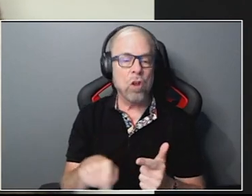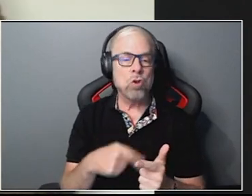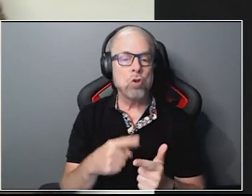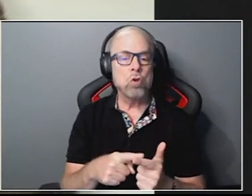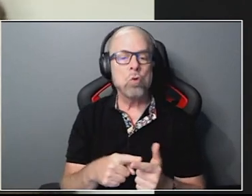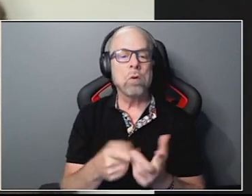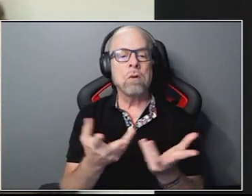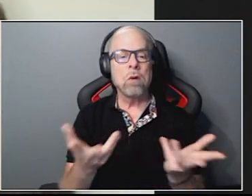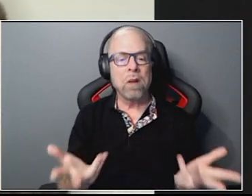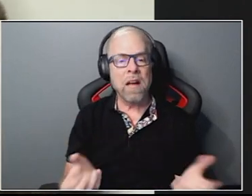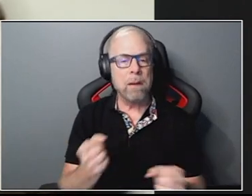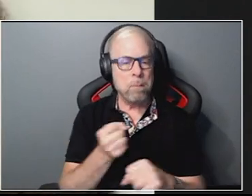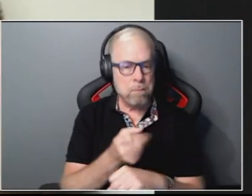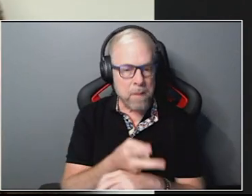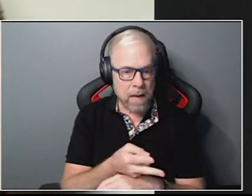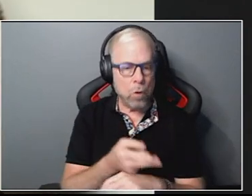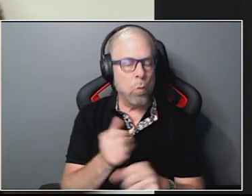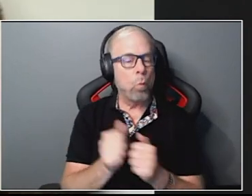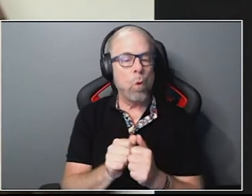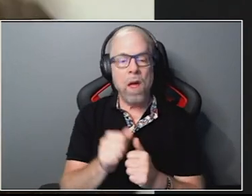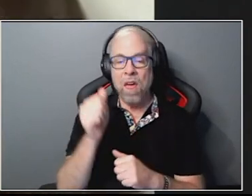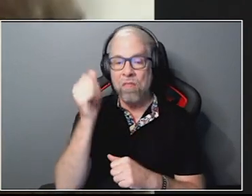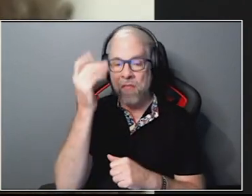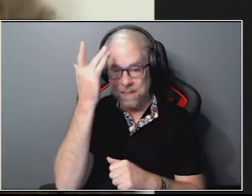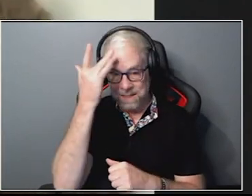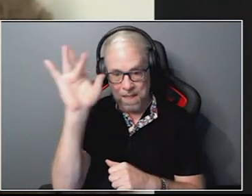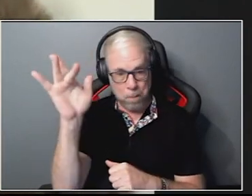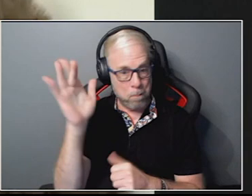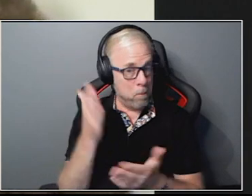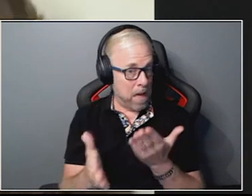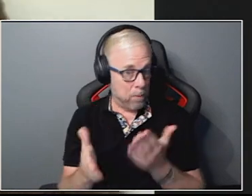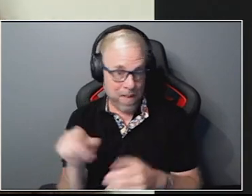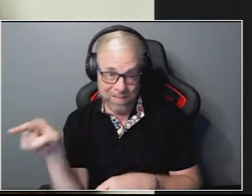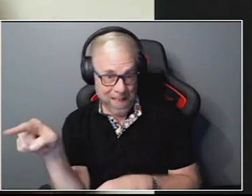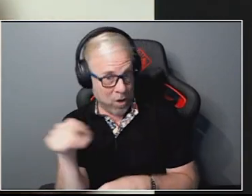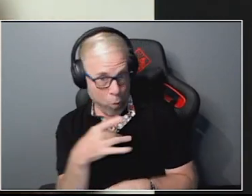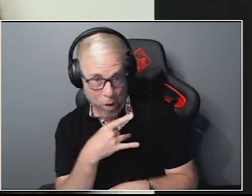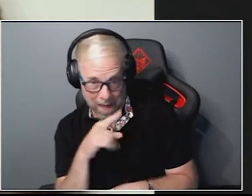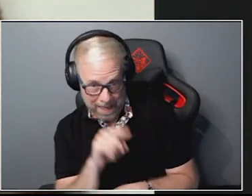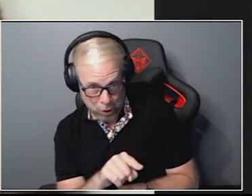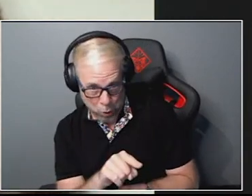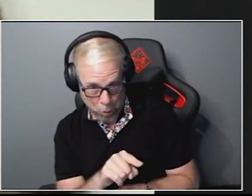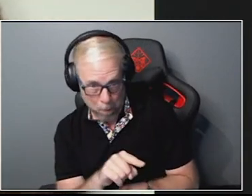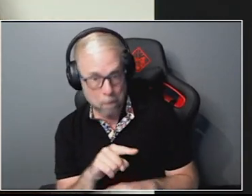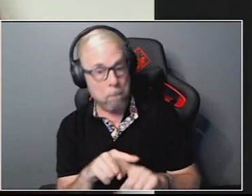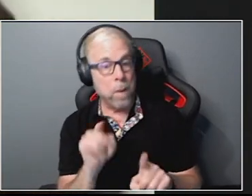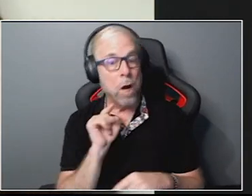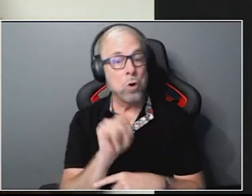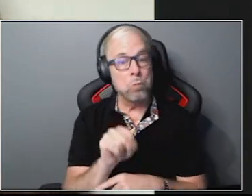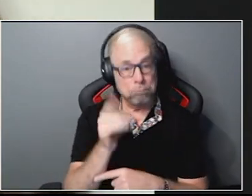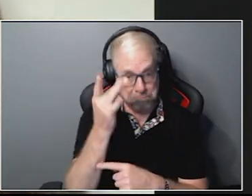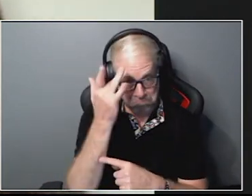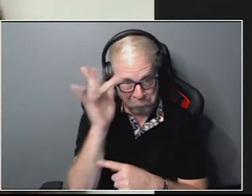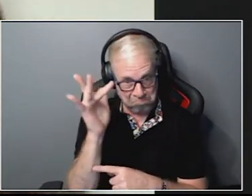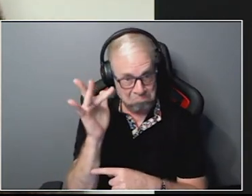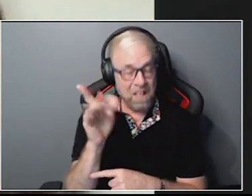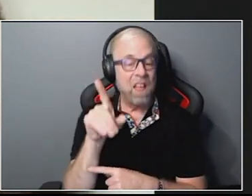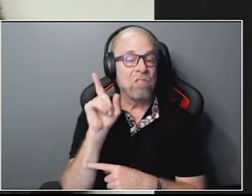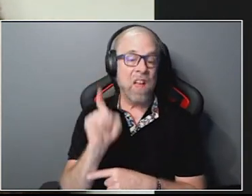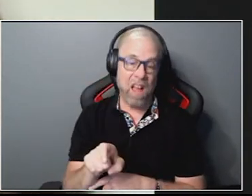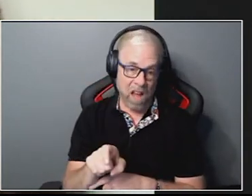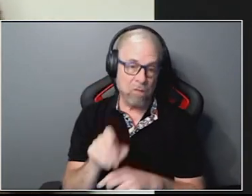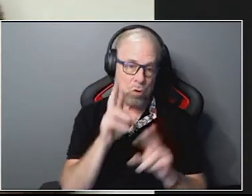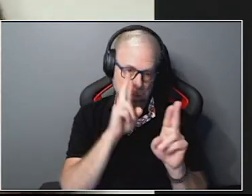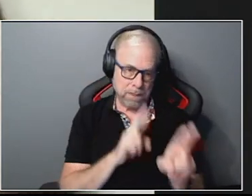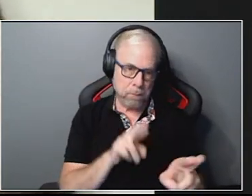intelligence. Because they may not like you, but with your intelligence, they will have to respect you.